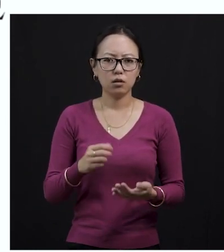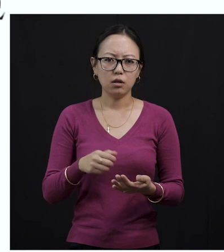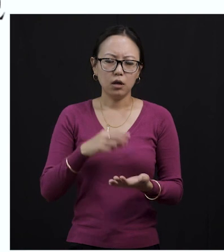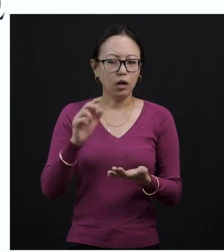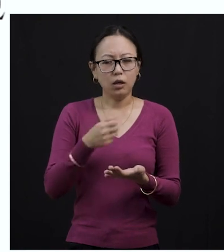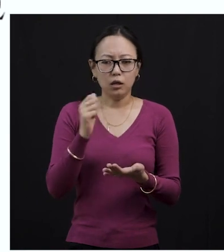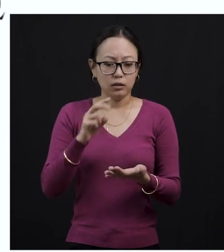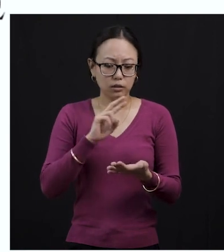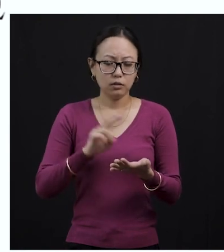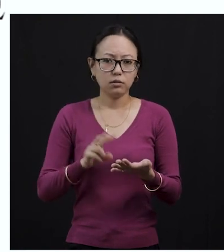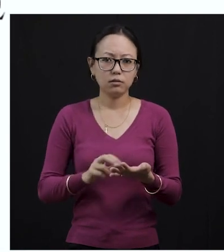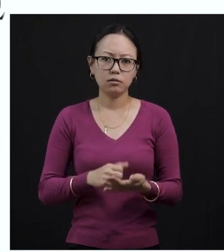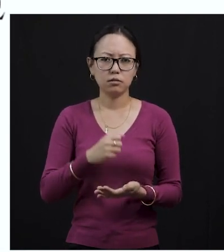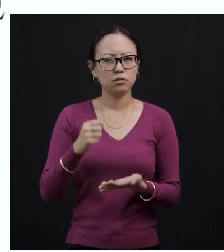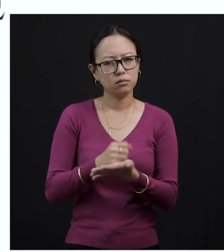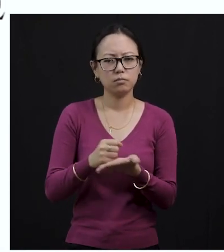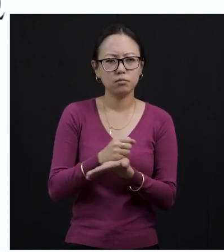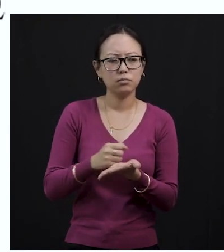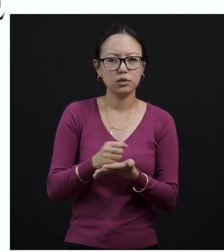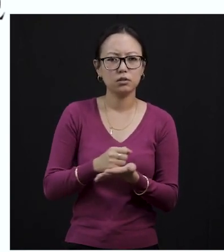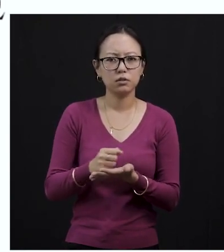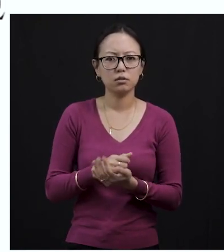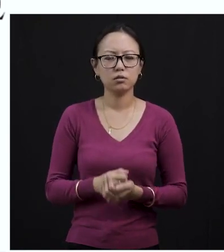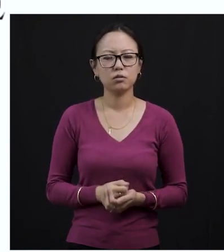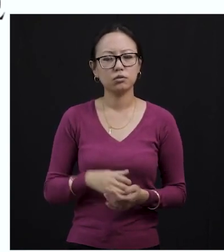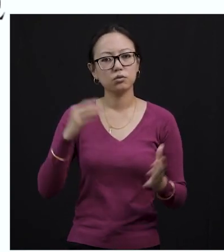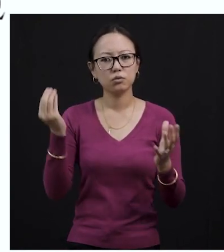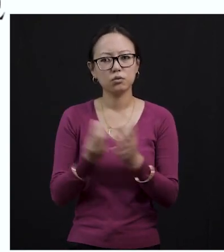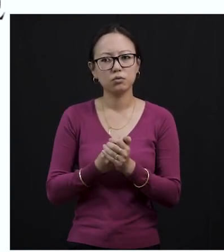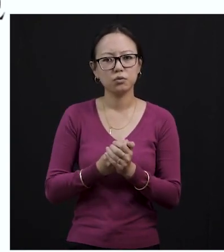learning so that we can, move